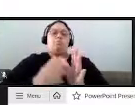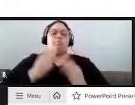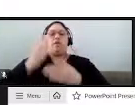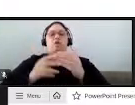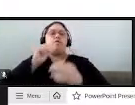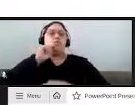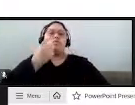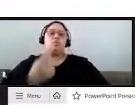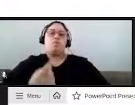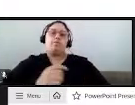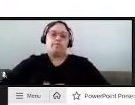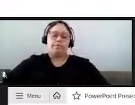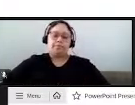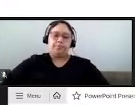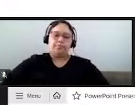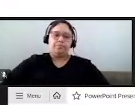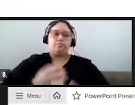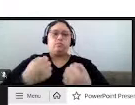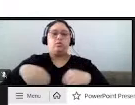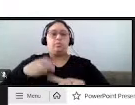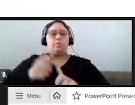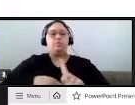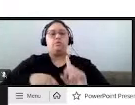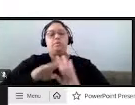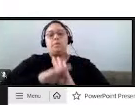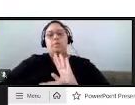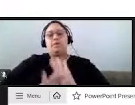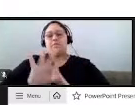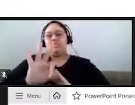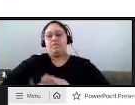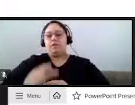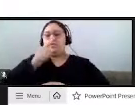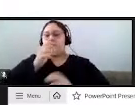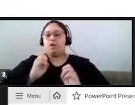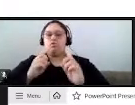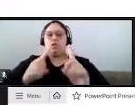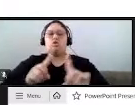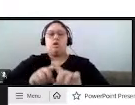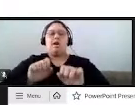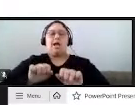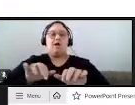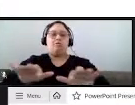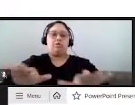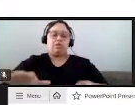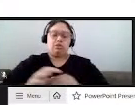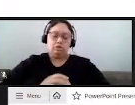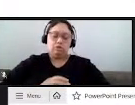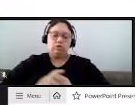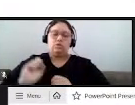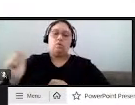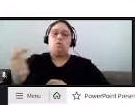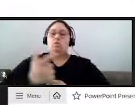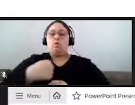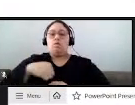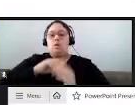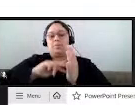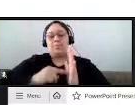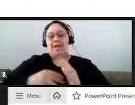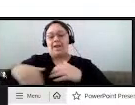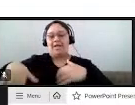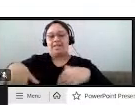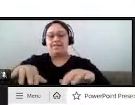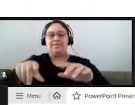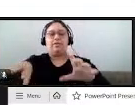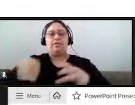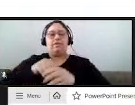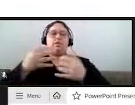1. Chairperson, under Program 3, Public Education and Outreach, all of the planned activities